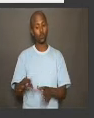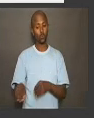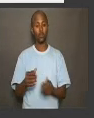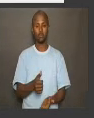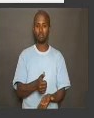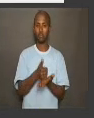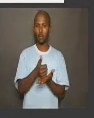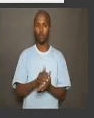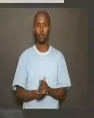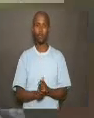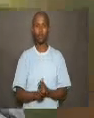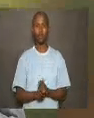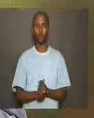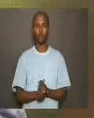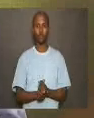having.